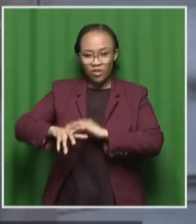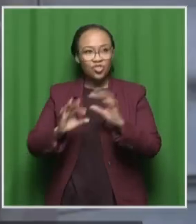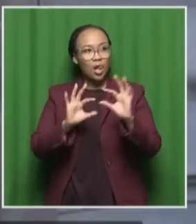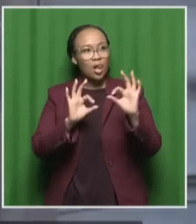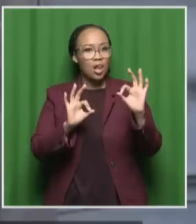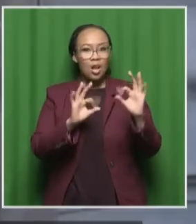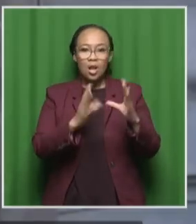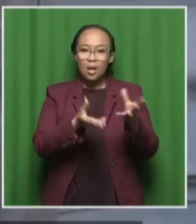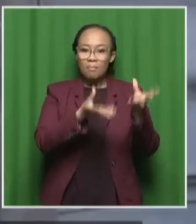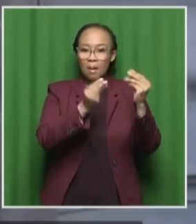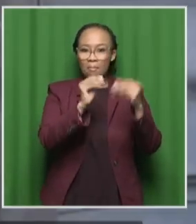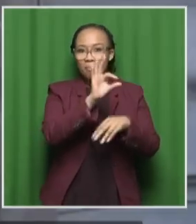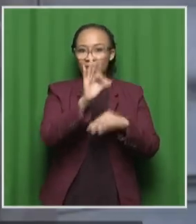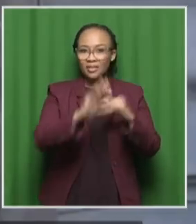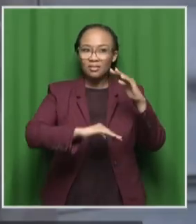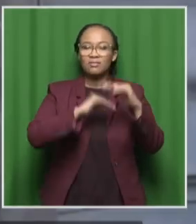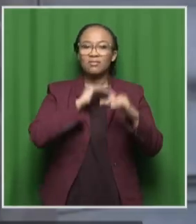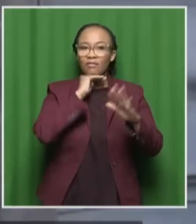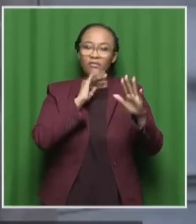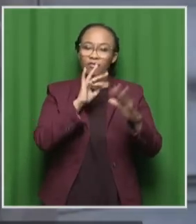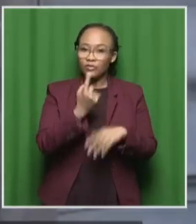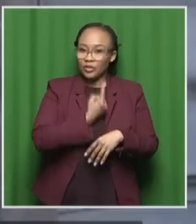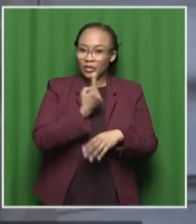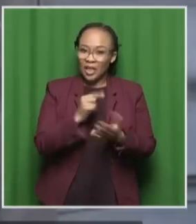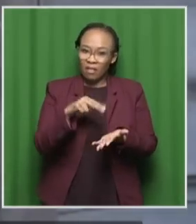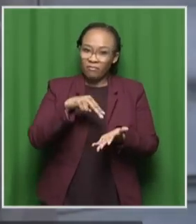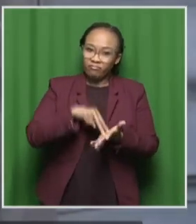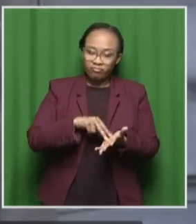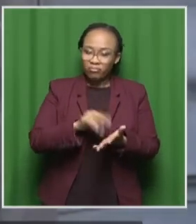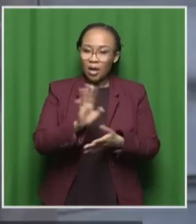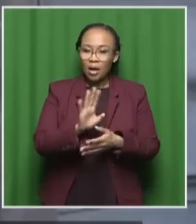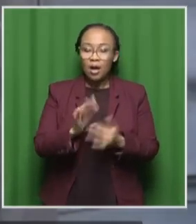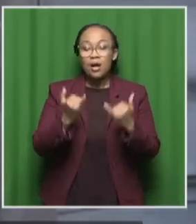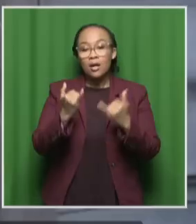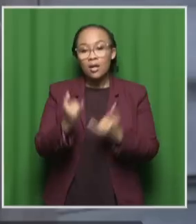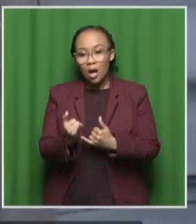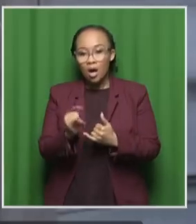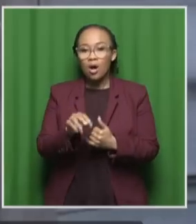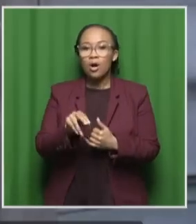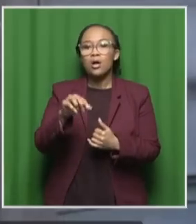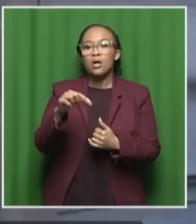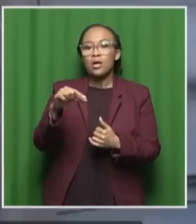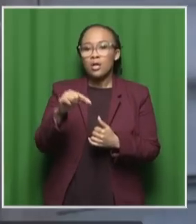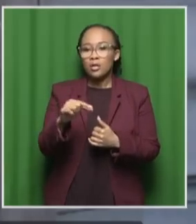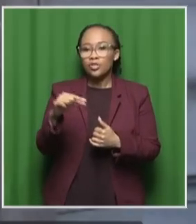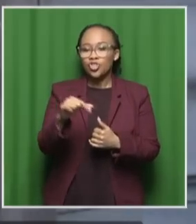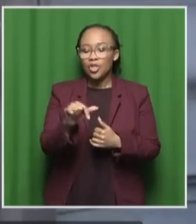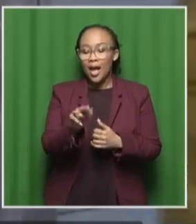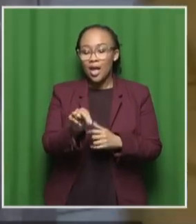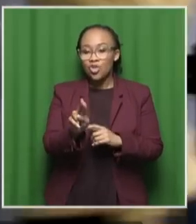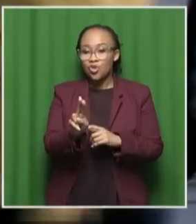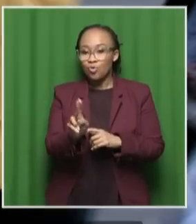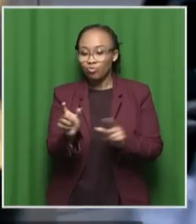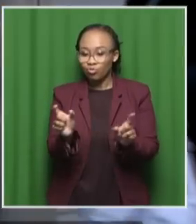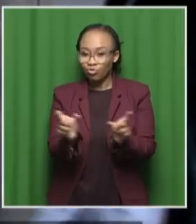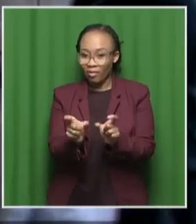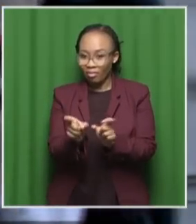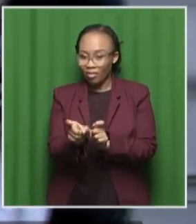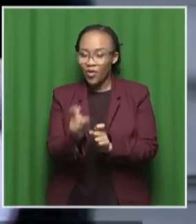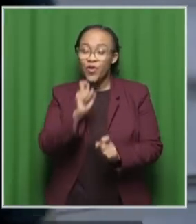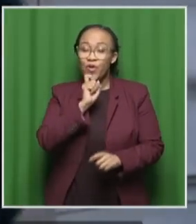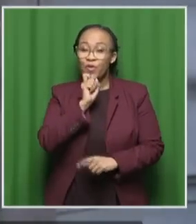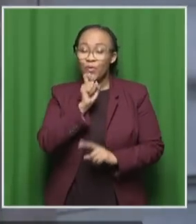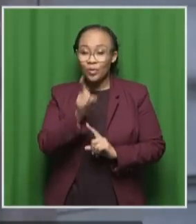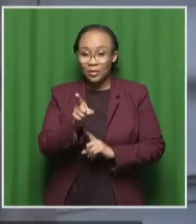media houses and the media landscape, rather, Sakina, have been using the term Government of National Unity, or GNU as it has been dubbed.